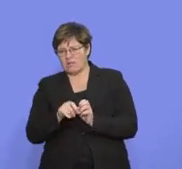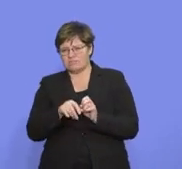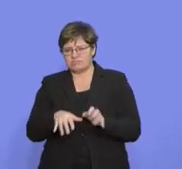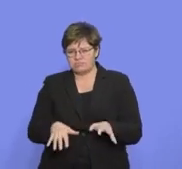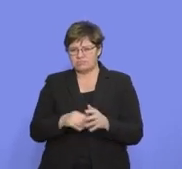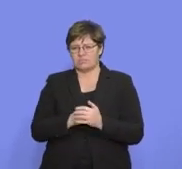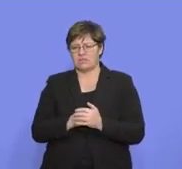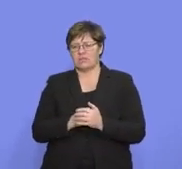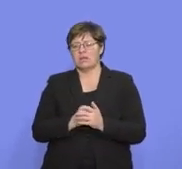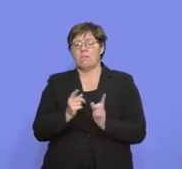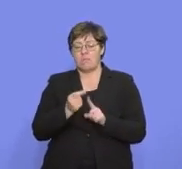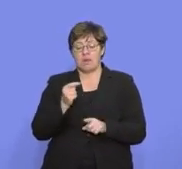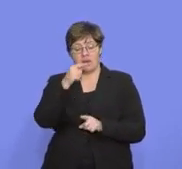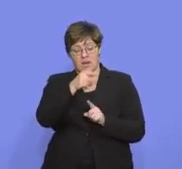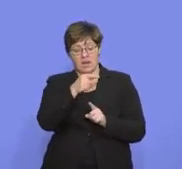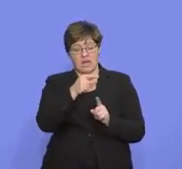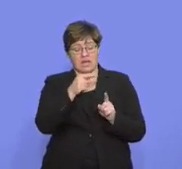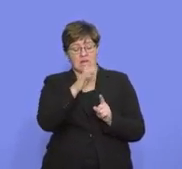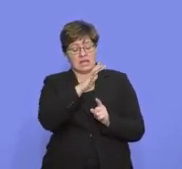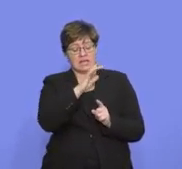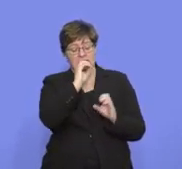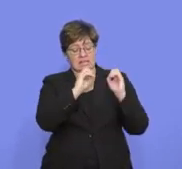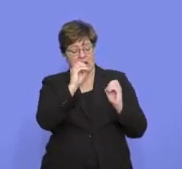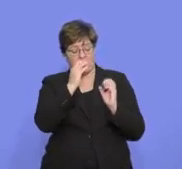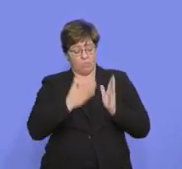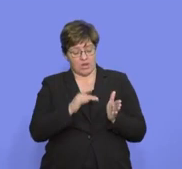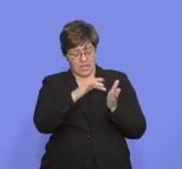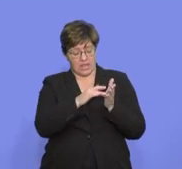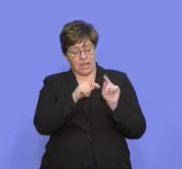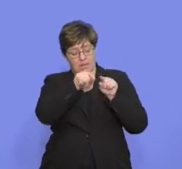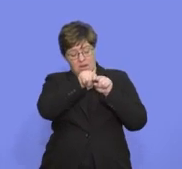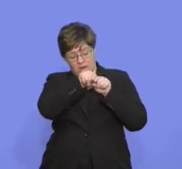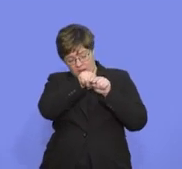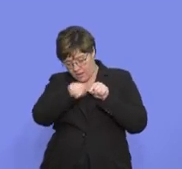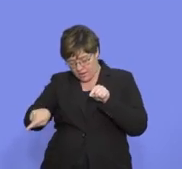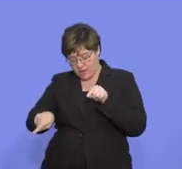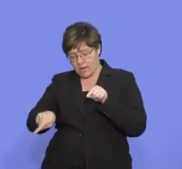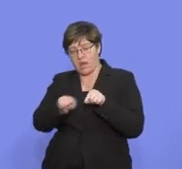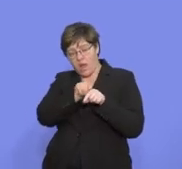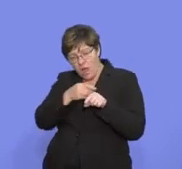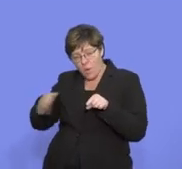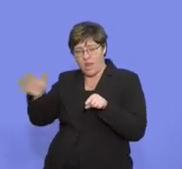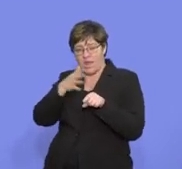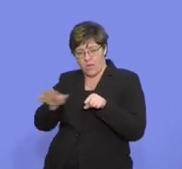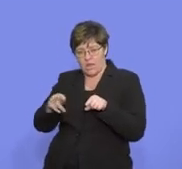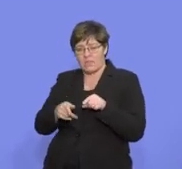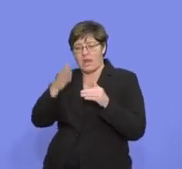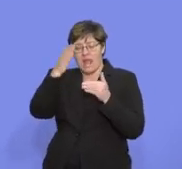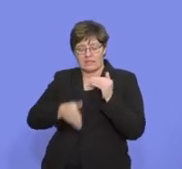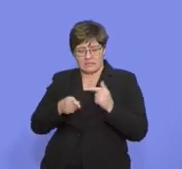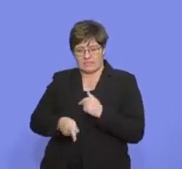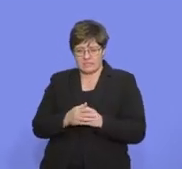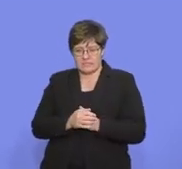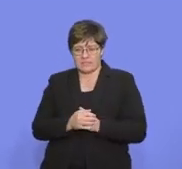And remember, it will always be away from the cell body, so the direction of the impulse will always go down. And these are the terminal ends of the